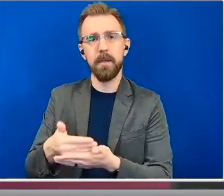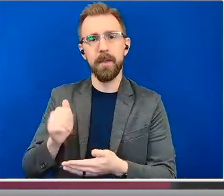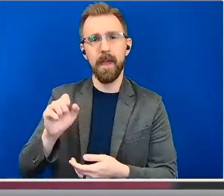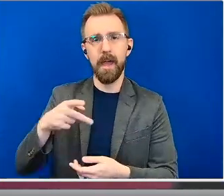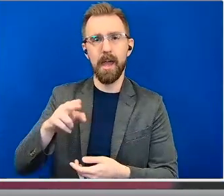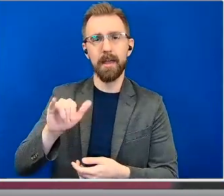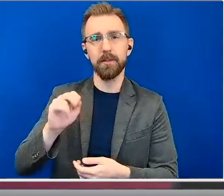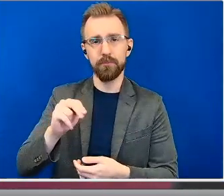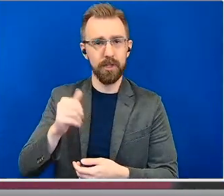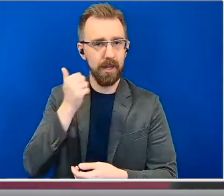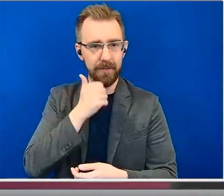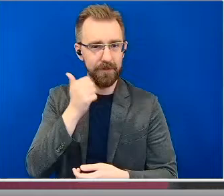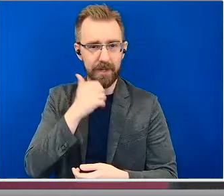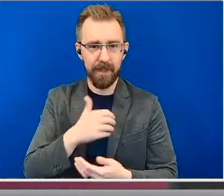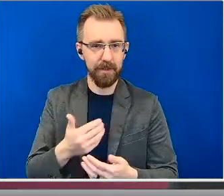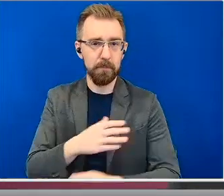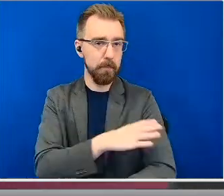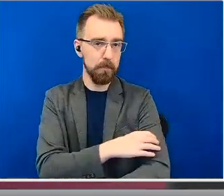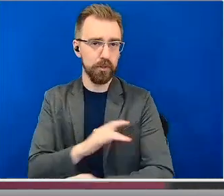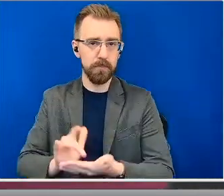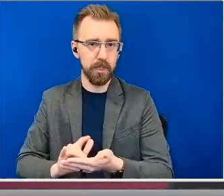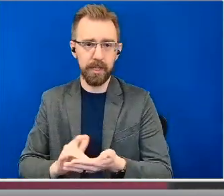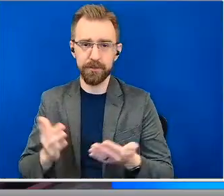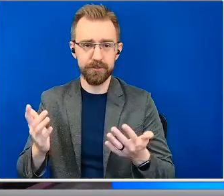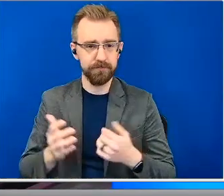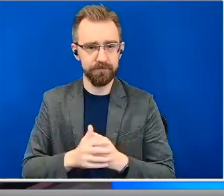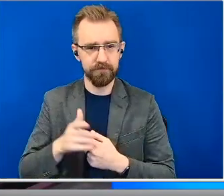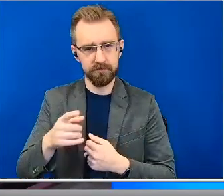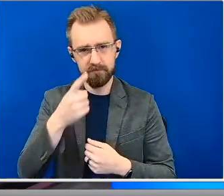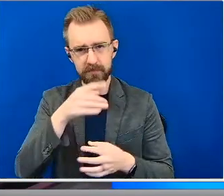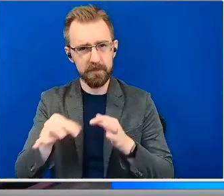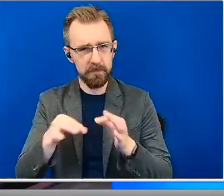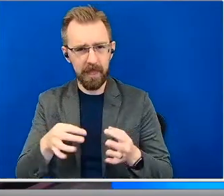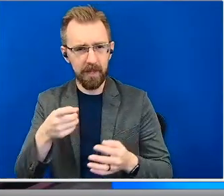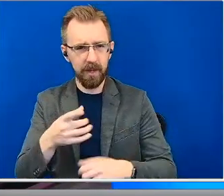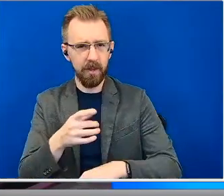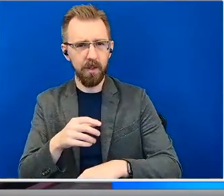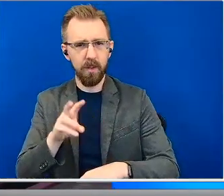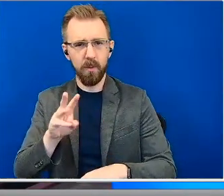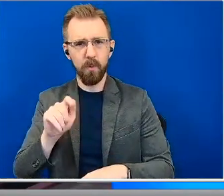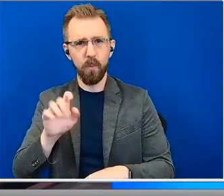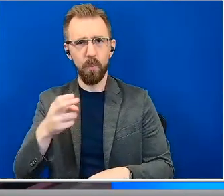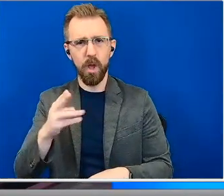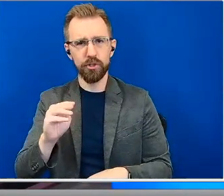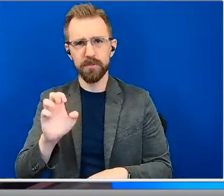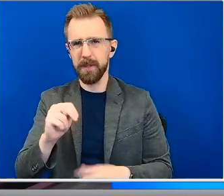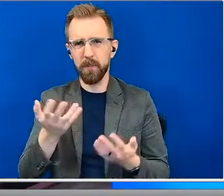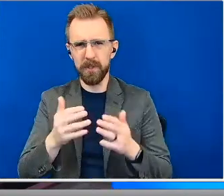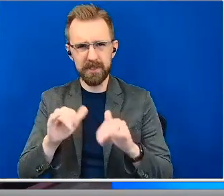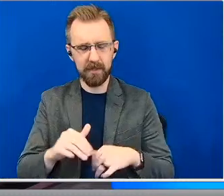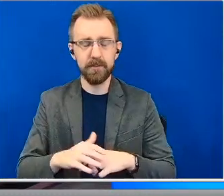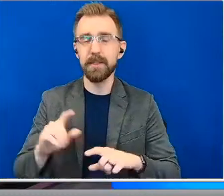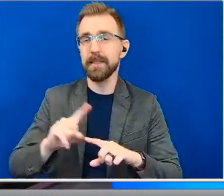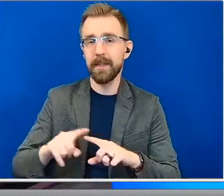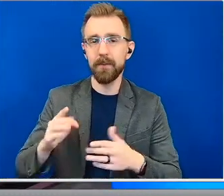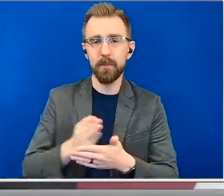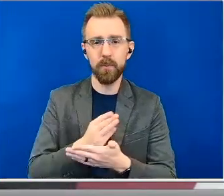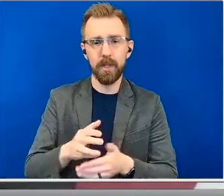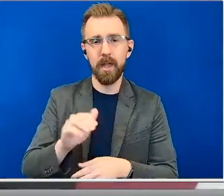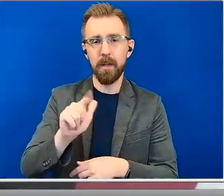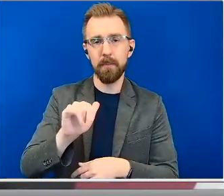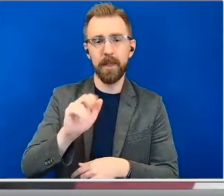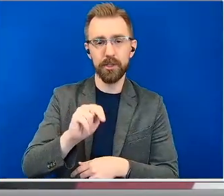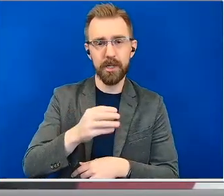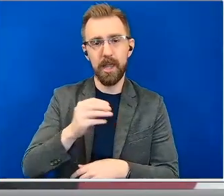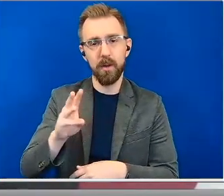pressure medication. Can you explain to our viewers real quick the Watchman if they're asking? So the difference between an ablation and a Watchman is quite different,